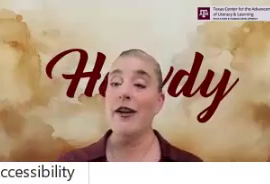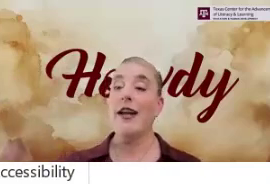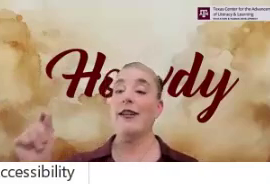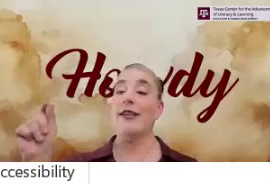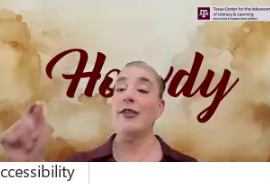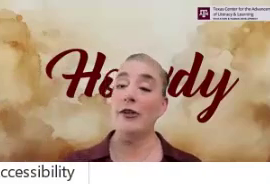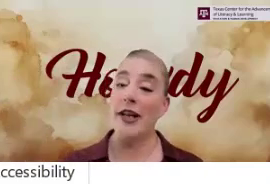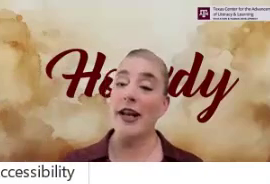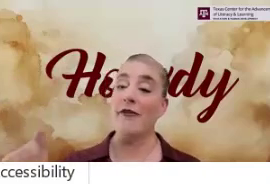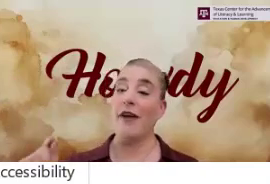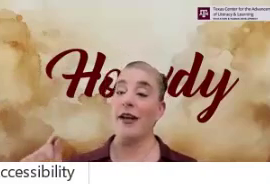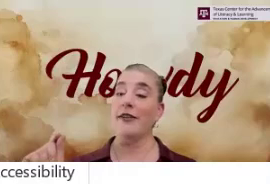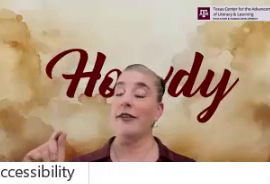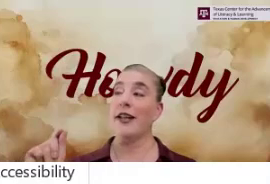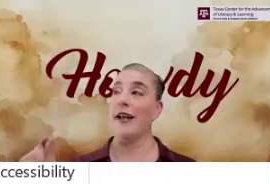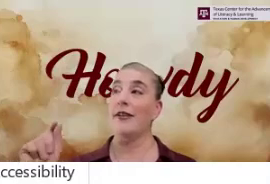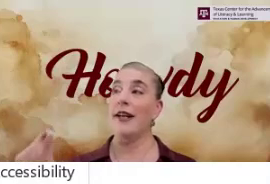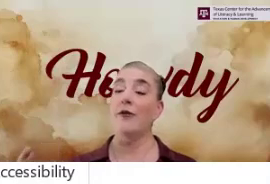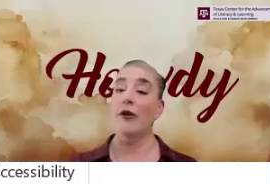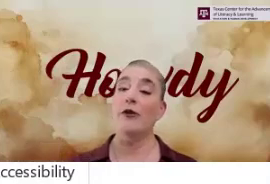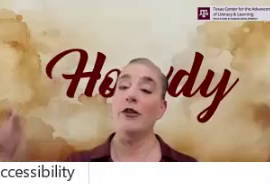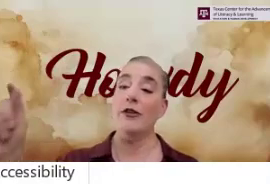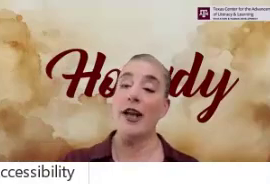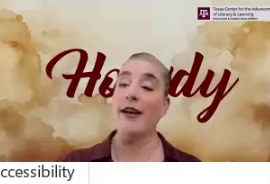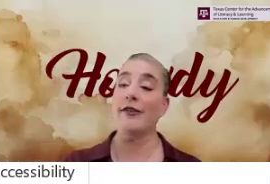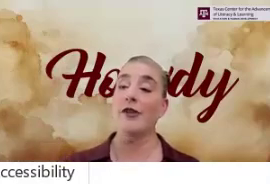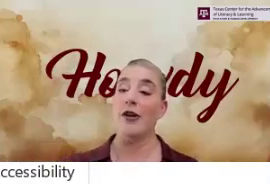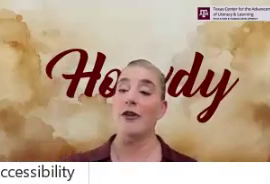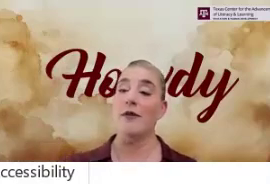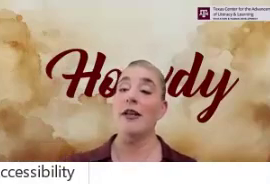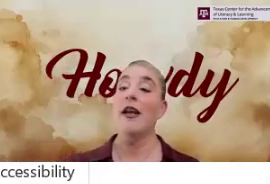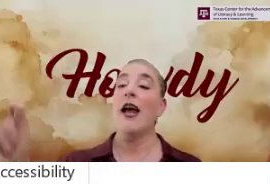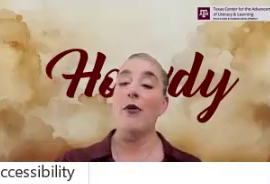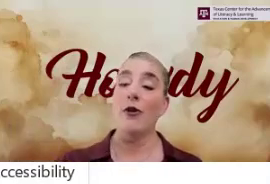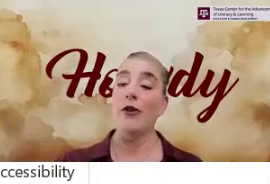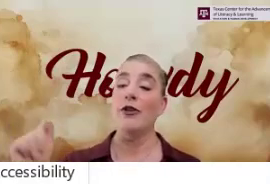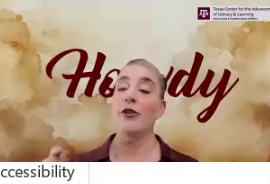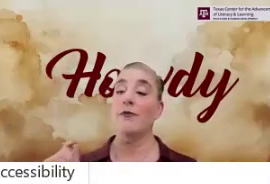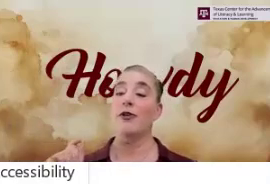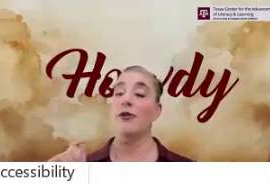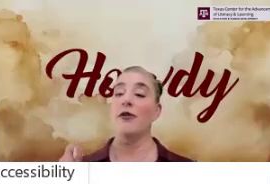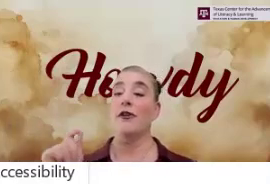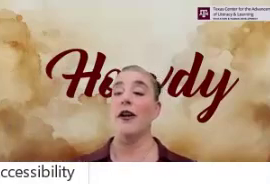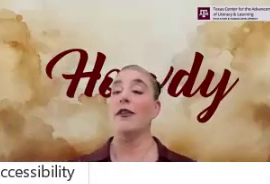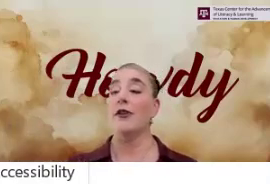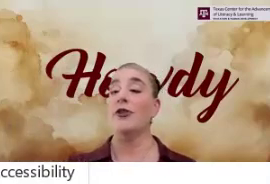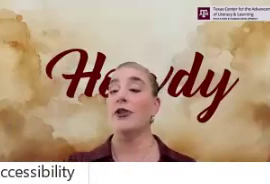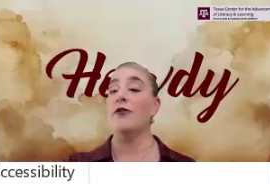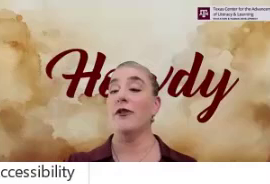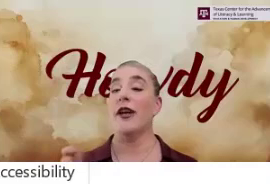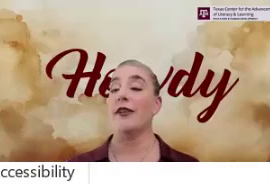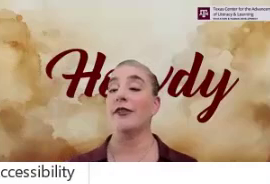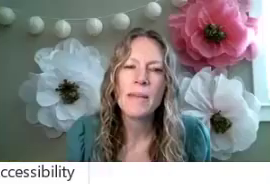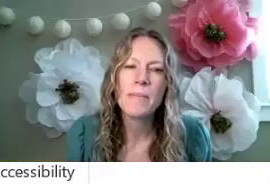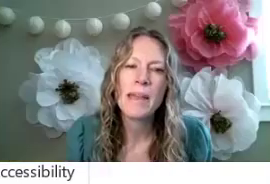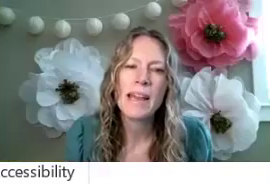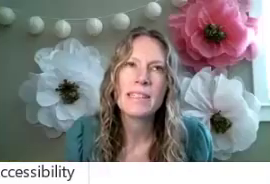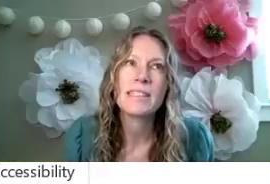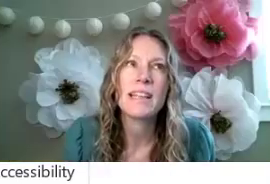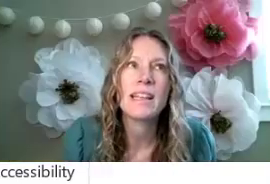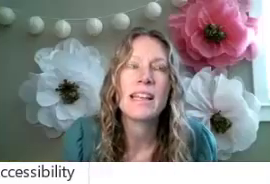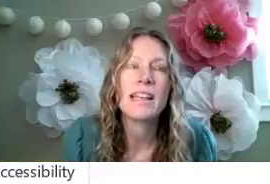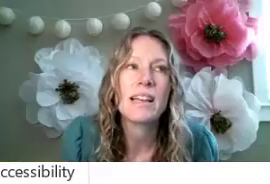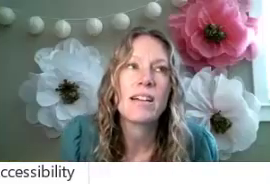they are and they still can't download their tax document in order to do their. And they